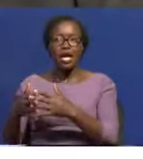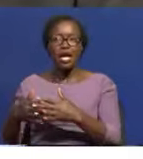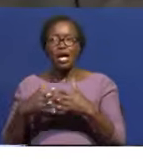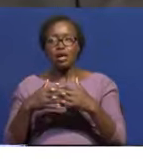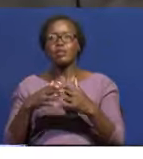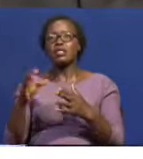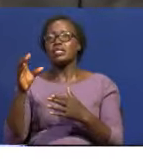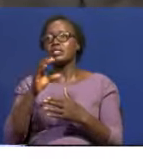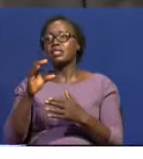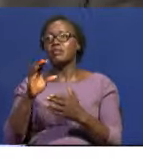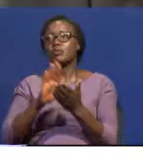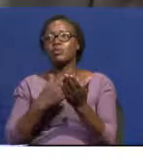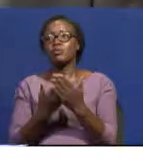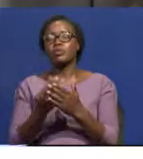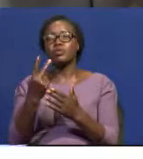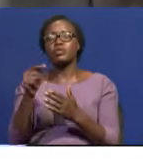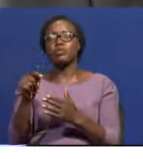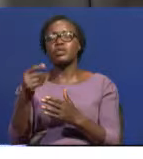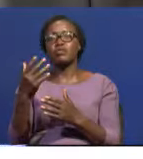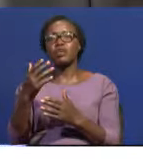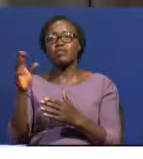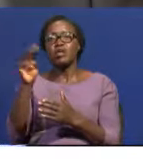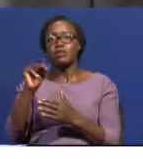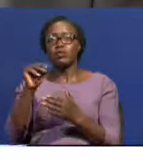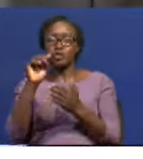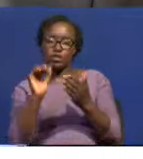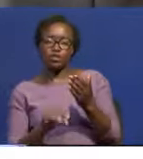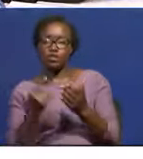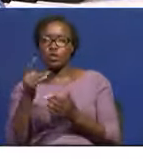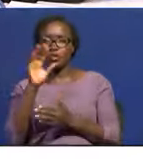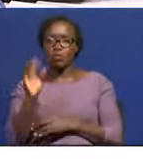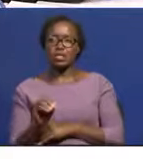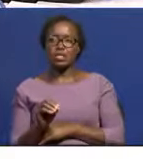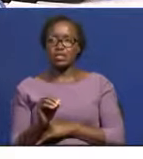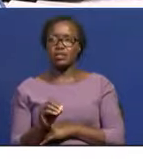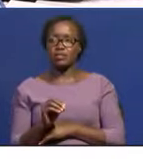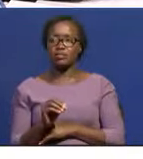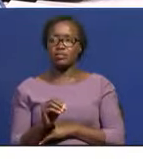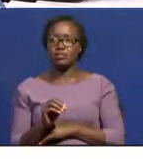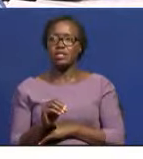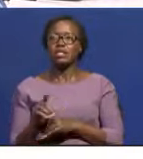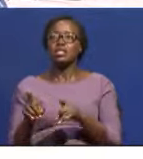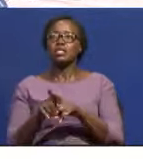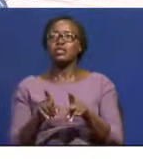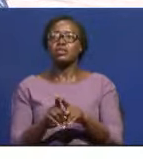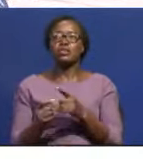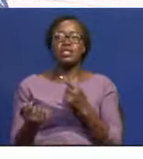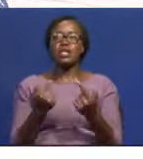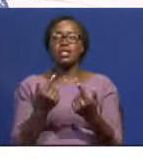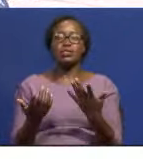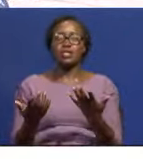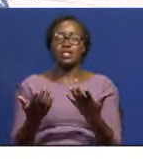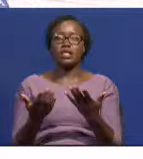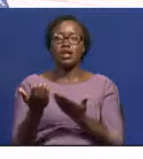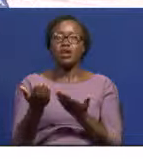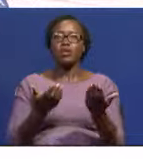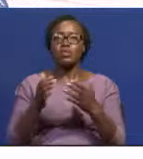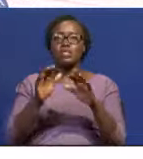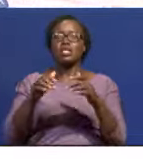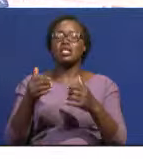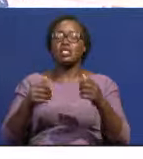the 2.5 motor vehicle tax be reduced to 1%. Additionally, they argued subjecting commercial and